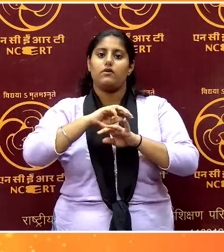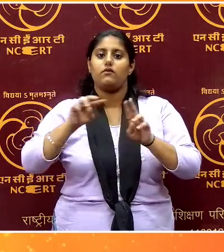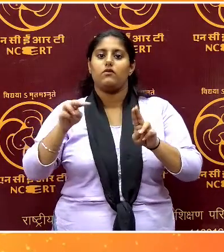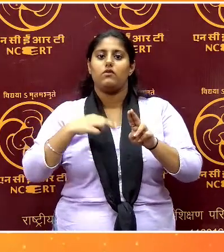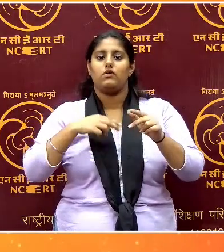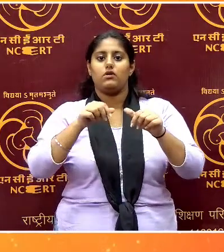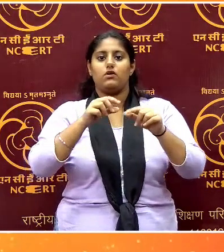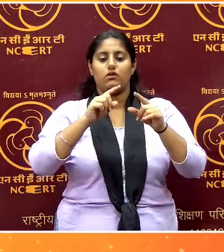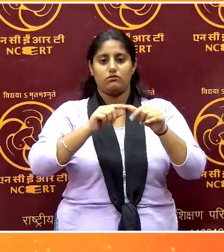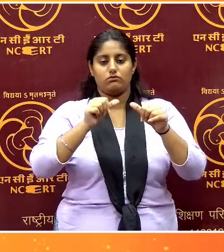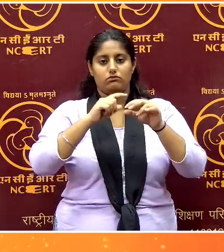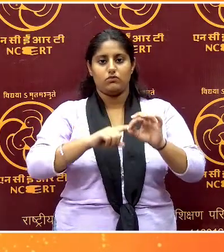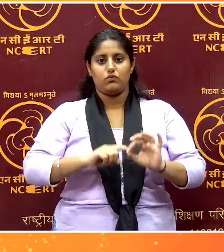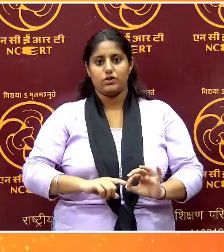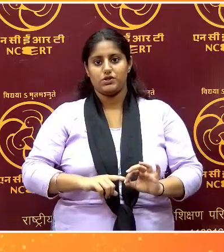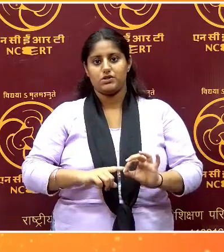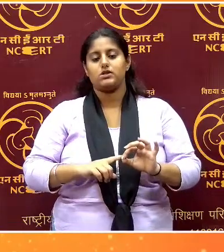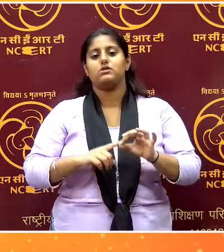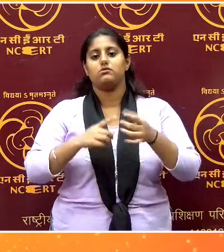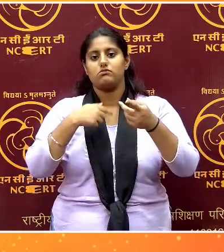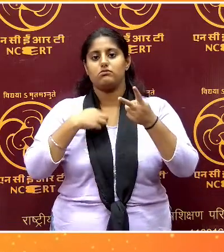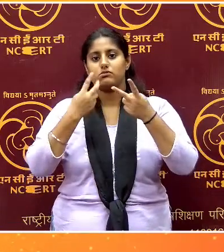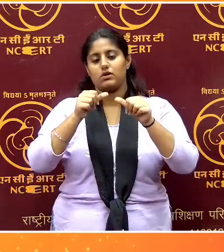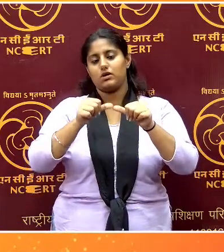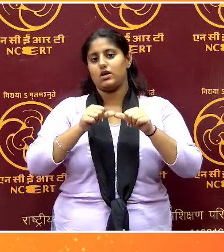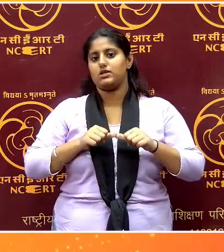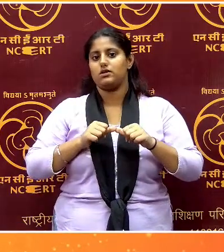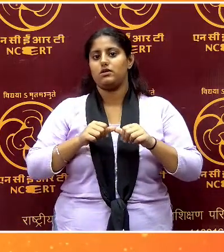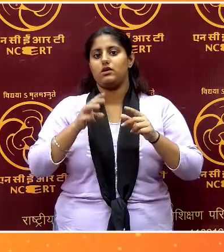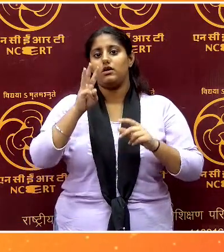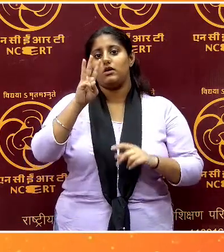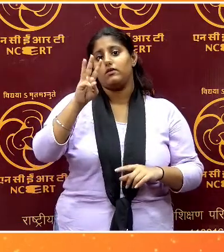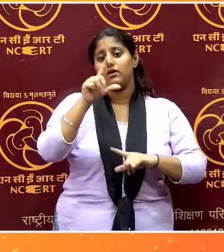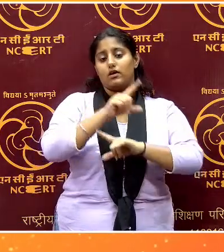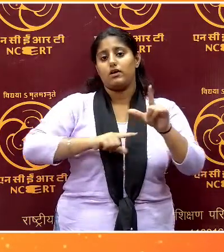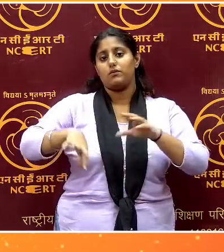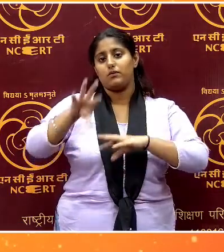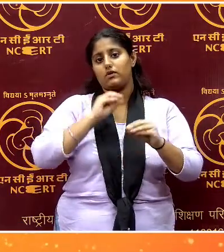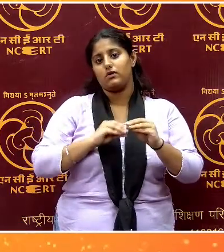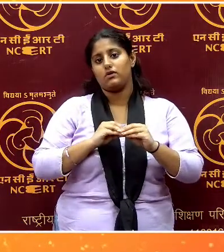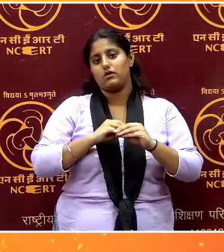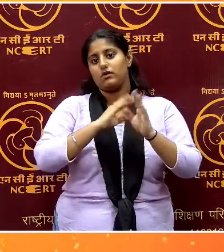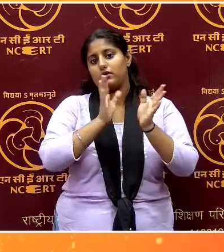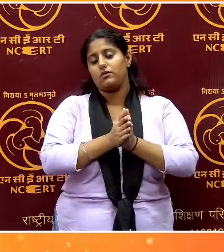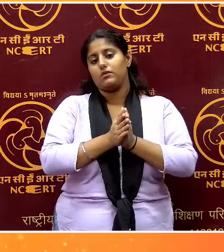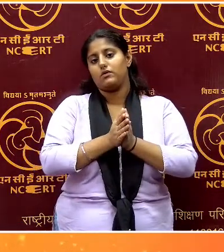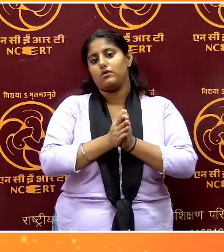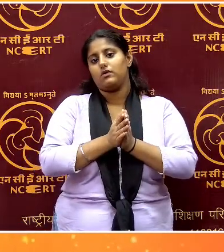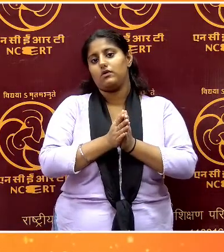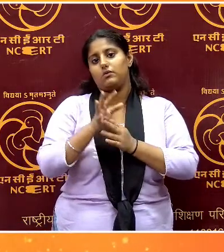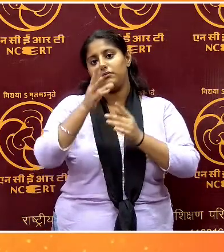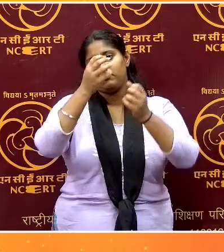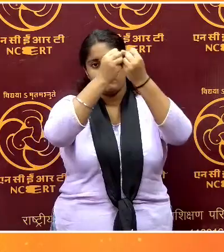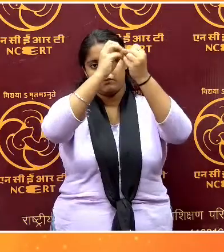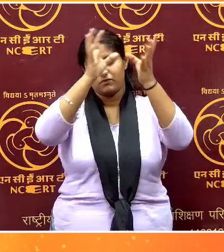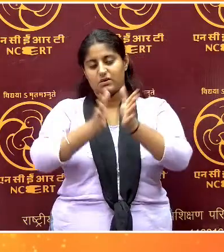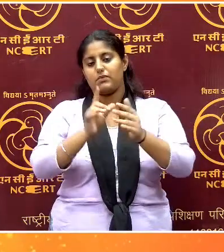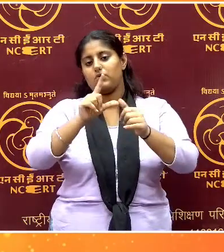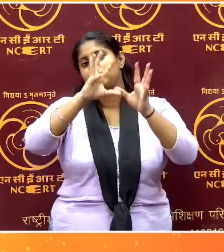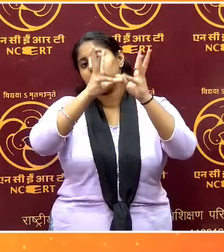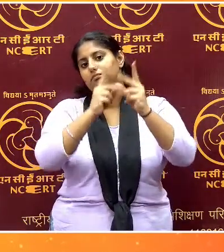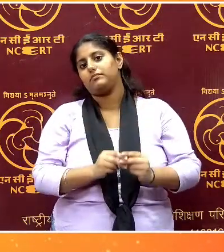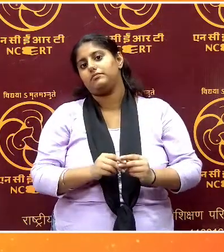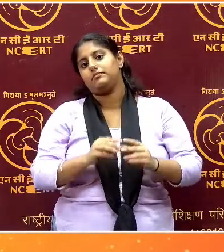the following. How many students are studying third language? We have to do a total of all these numbers. Yes, very good.